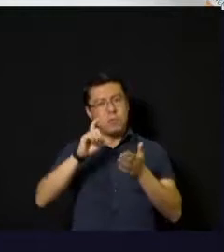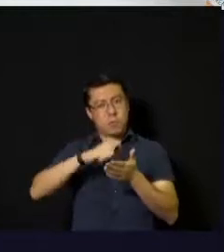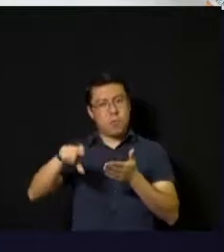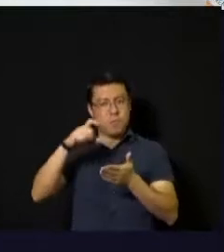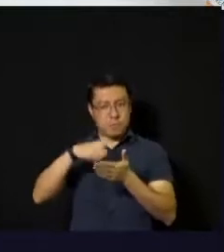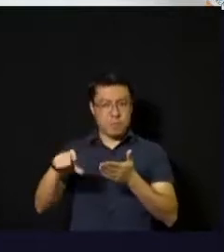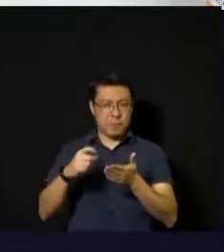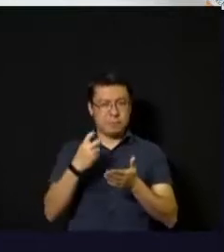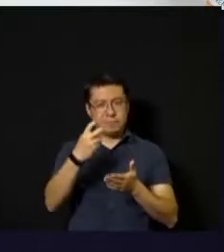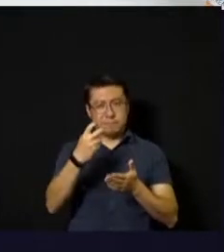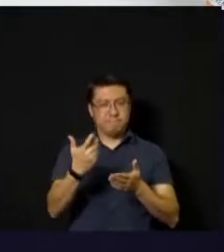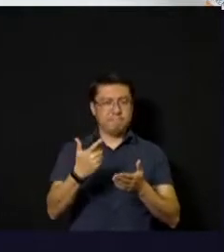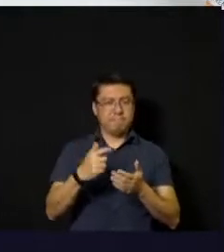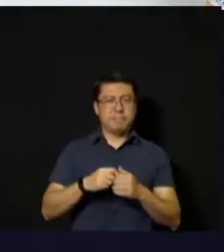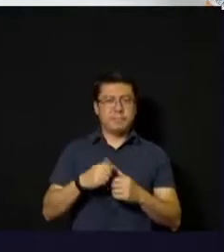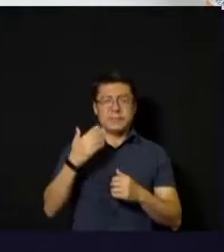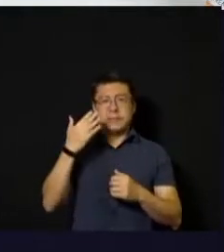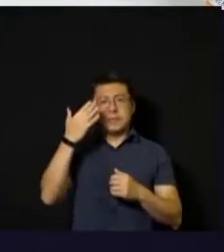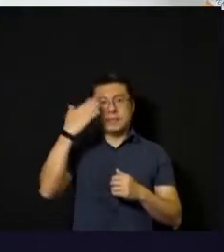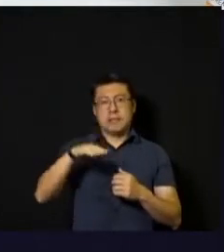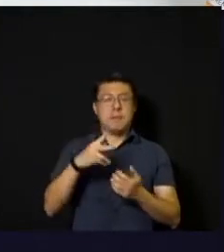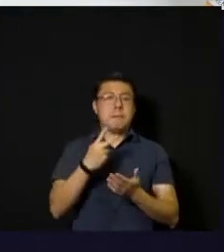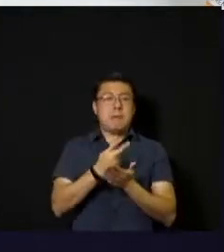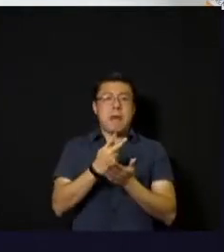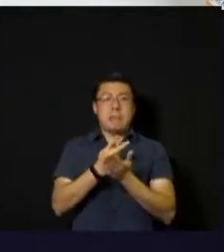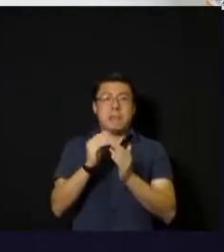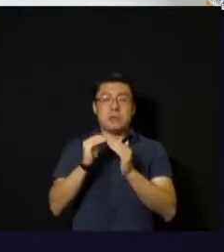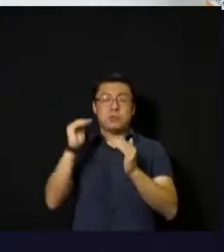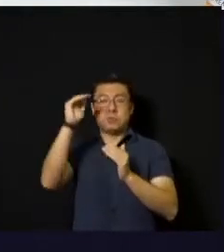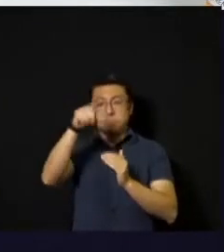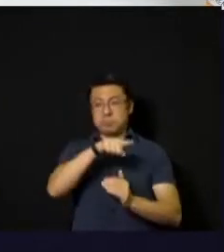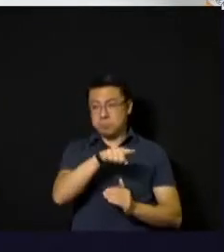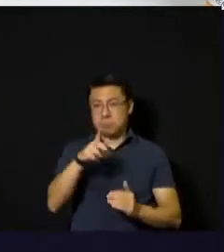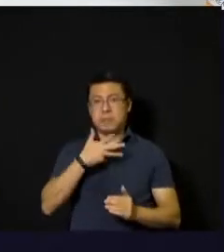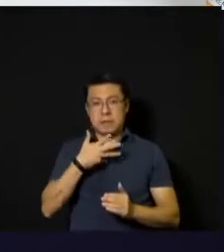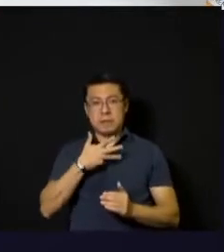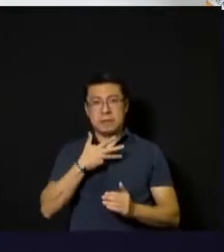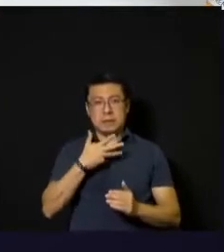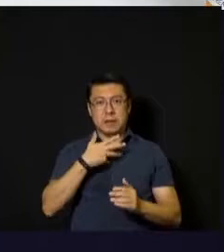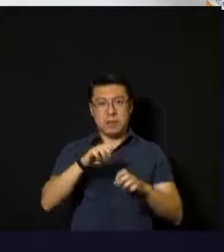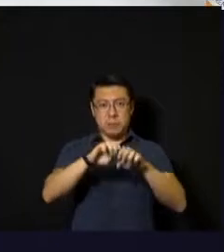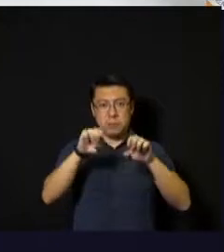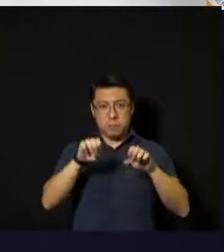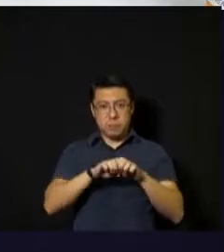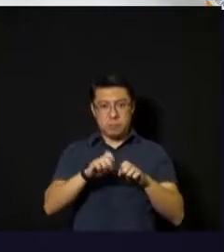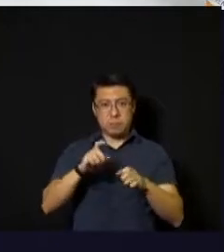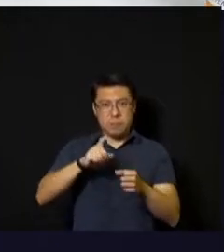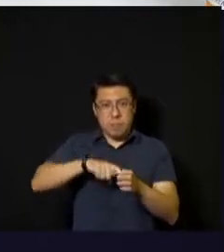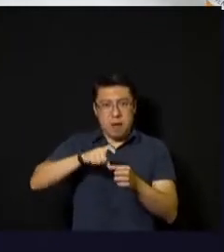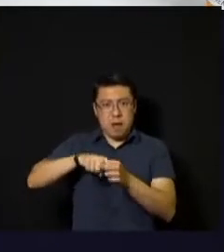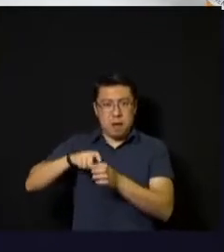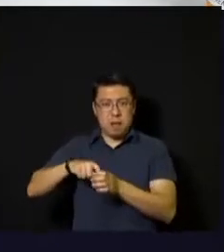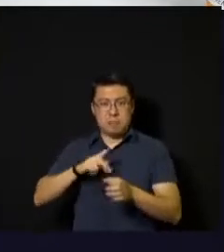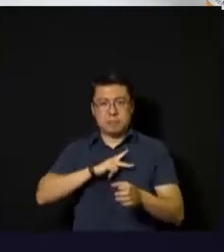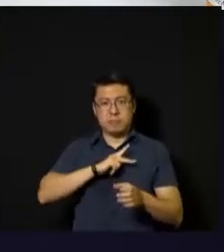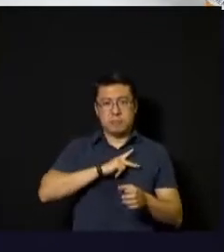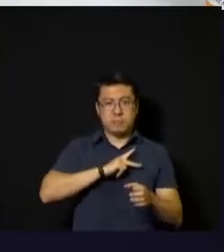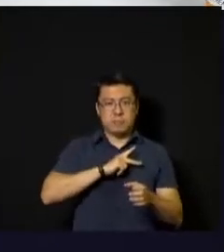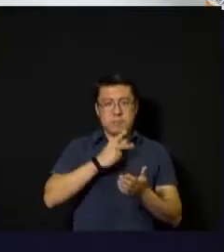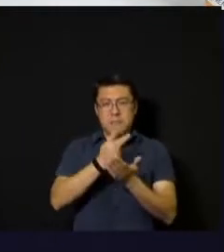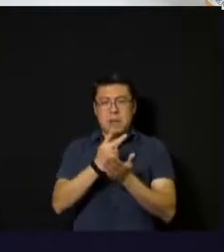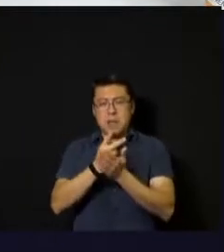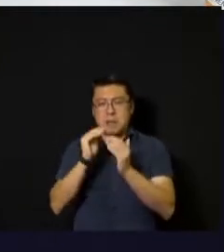doing that now. Today, I'm very happy that we have a Supreme product that are new, and this Supreme